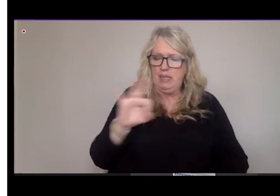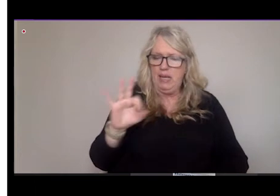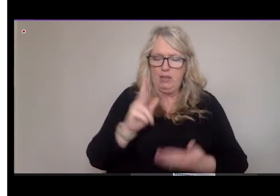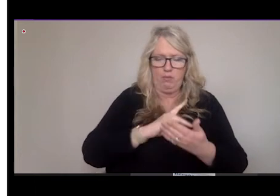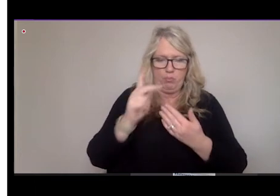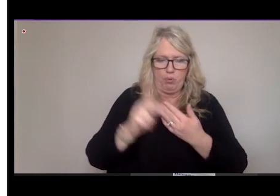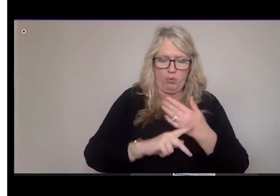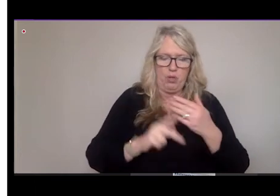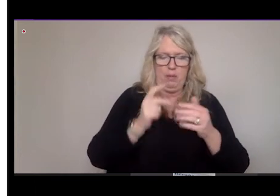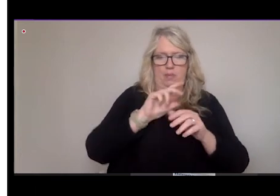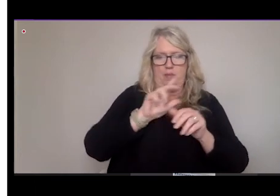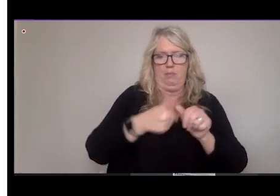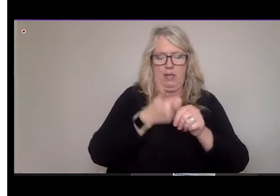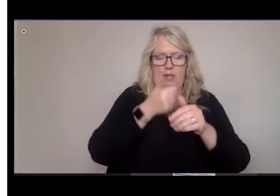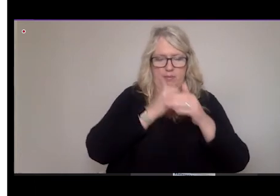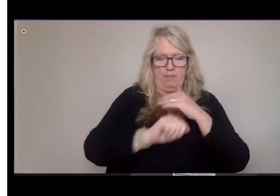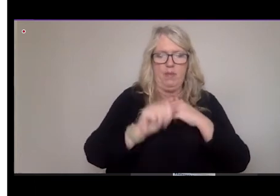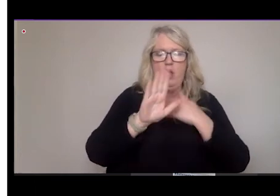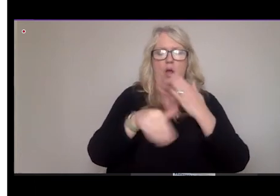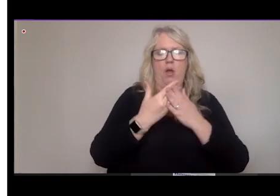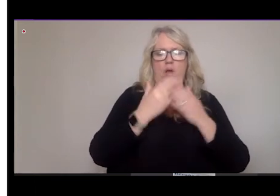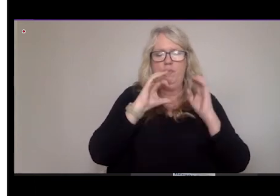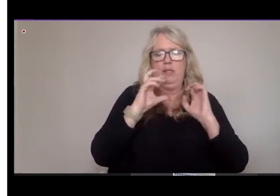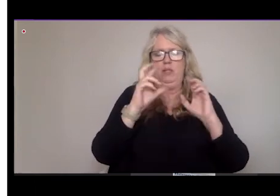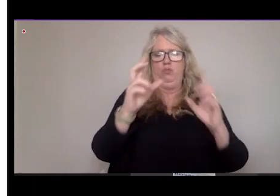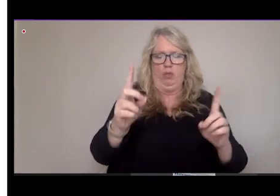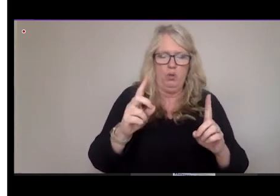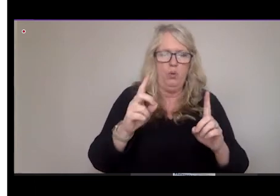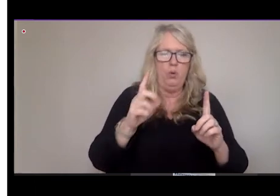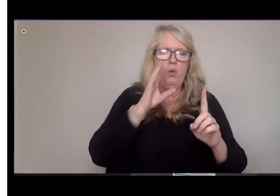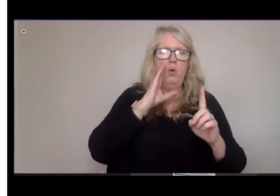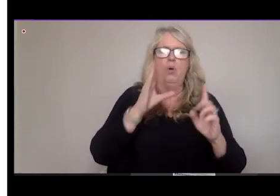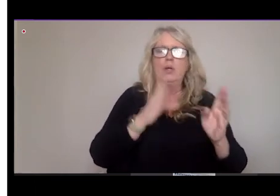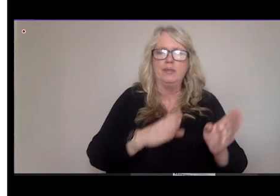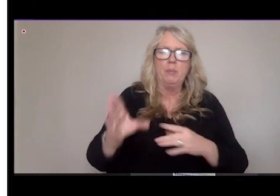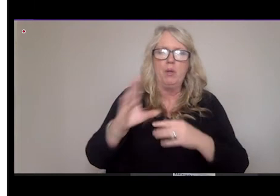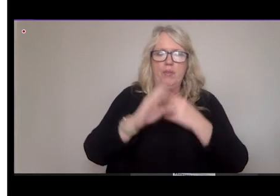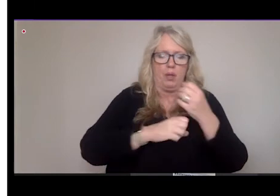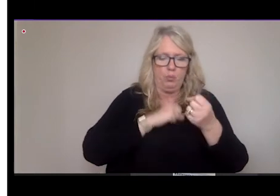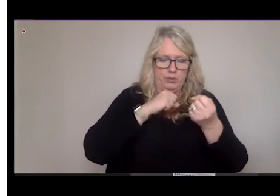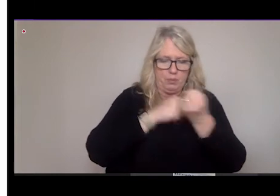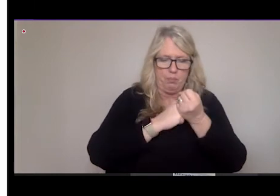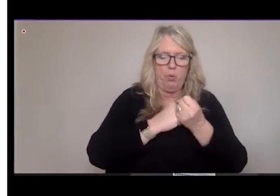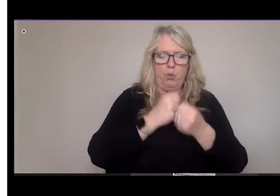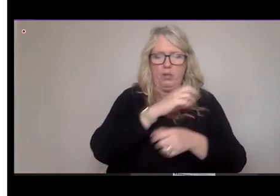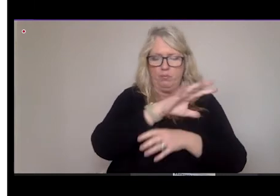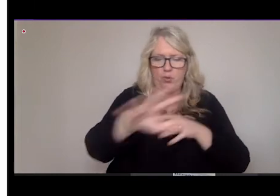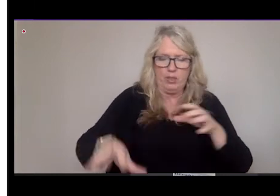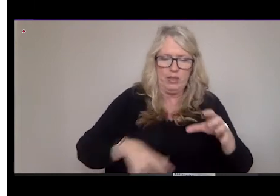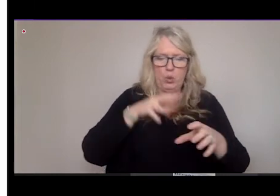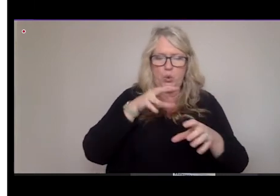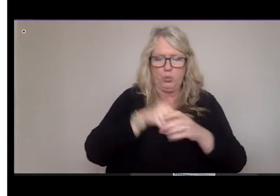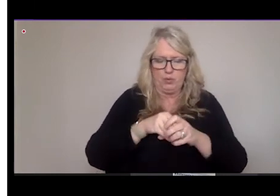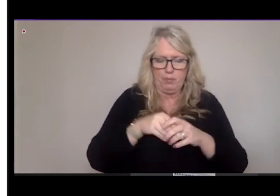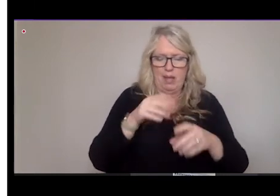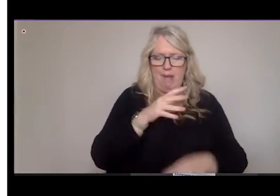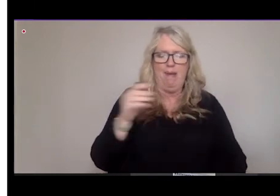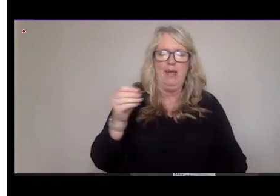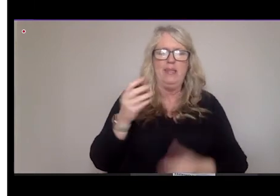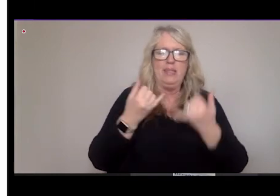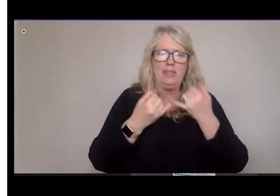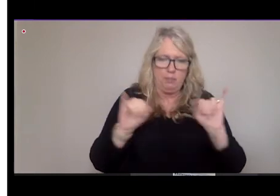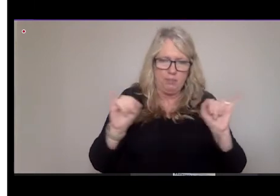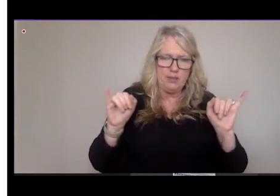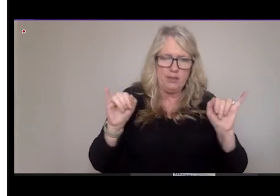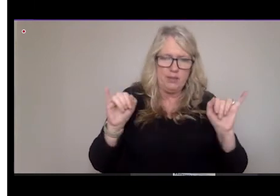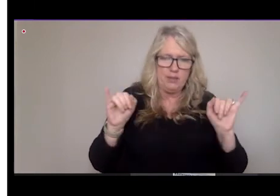TANF program. Then underneath that are all the education-oriented organizations that support inclusiveness